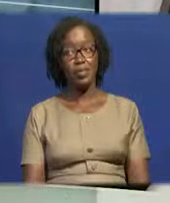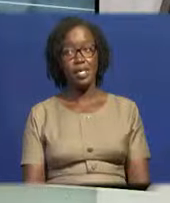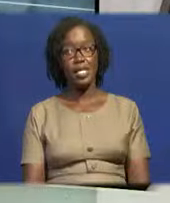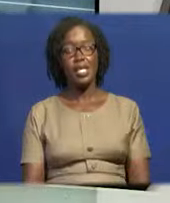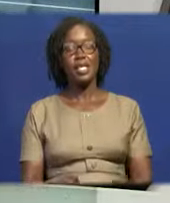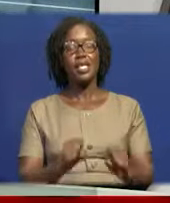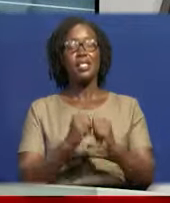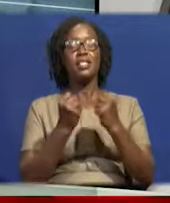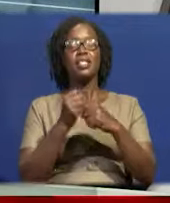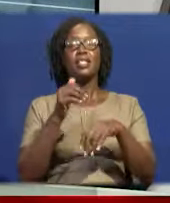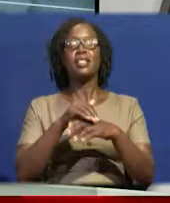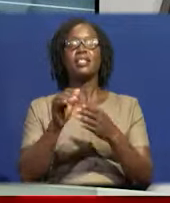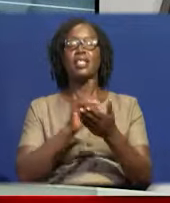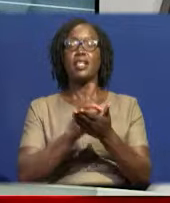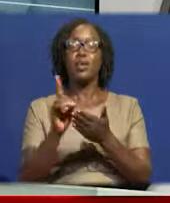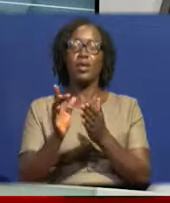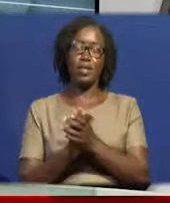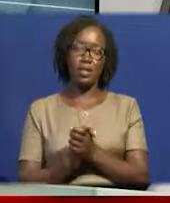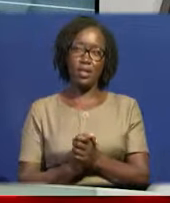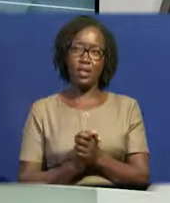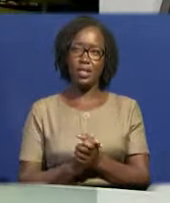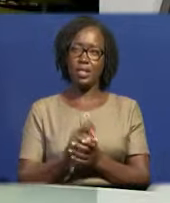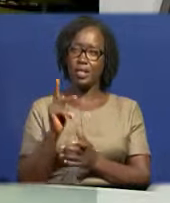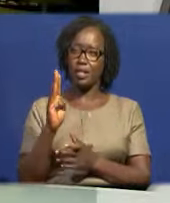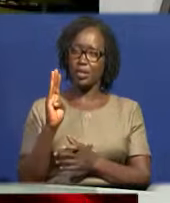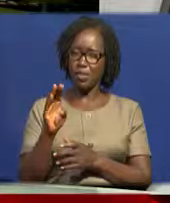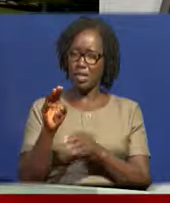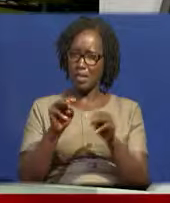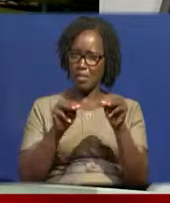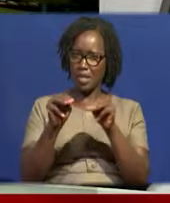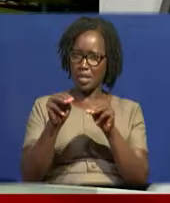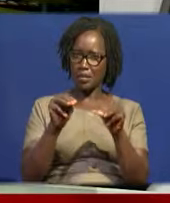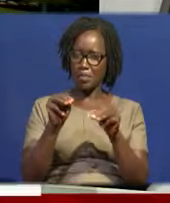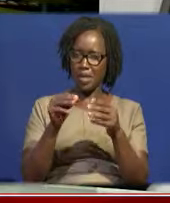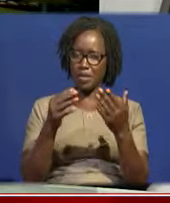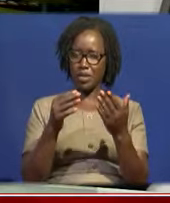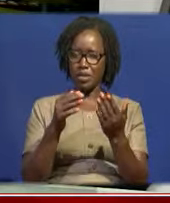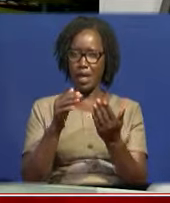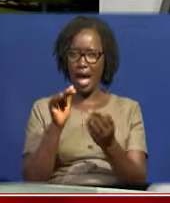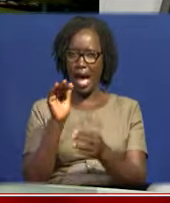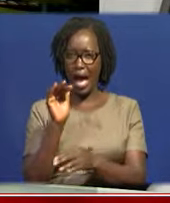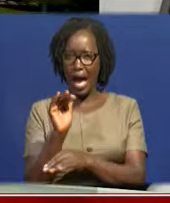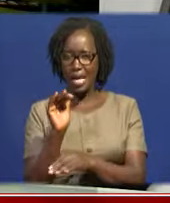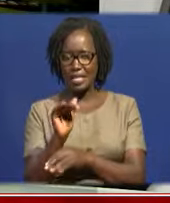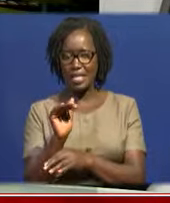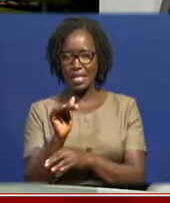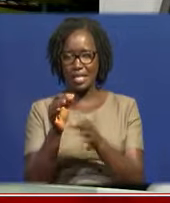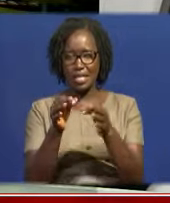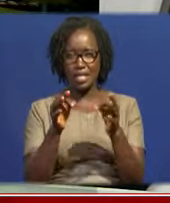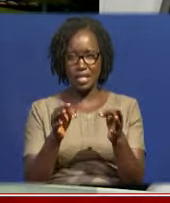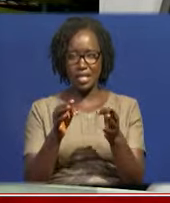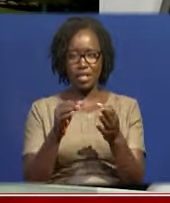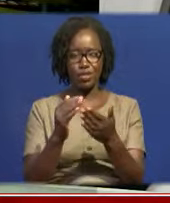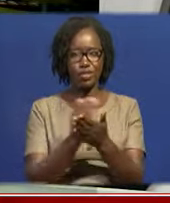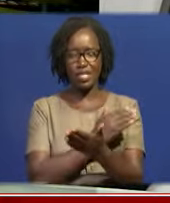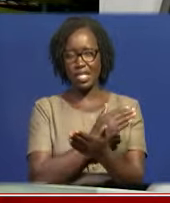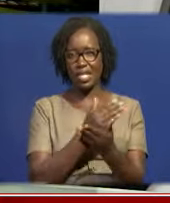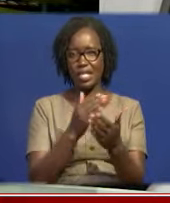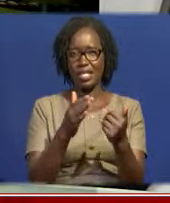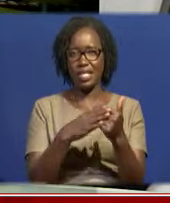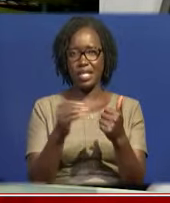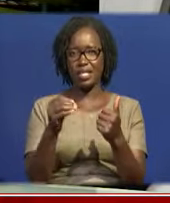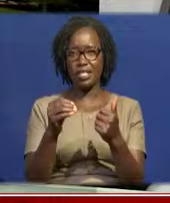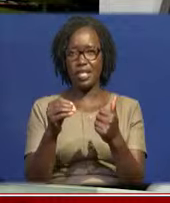Welcome back, our socials at KBC Channel 1. Now, KBC management is seeking Treasury to write off a 90 billion shilling